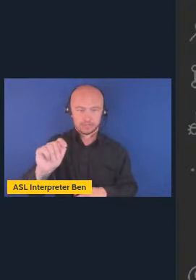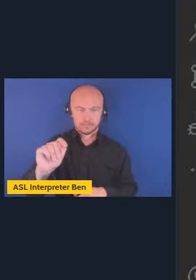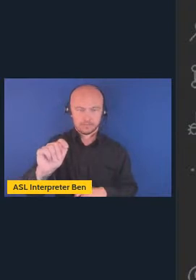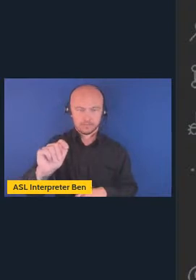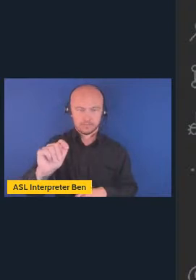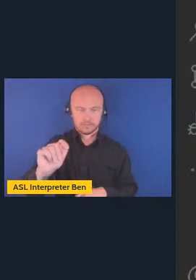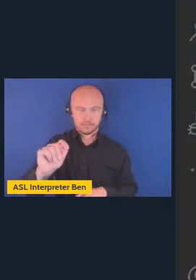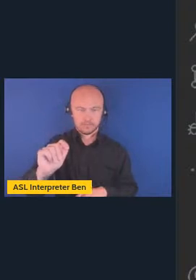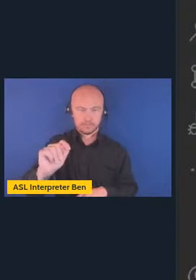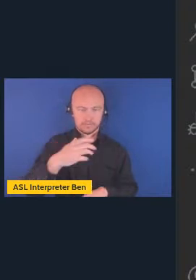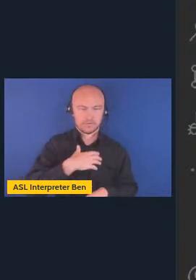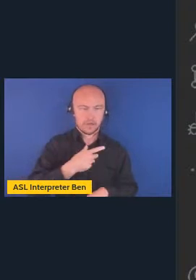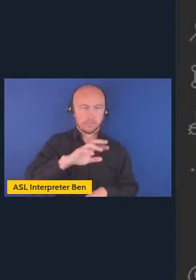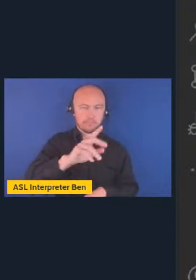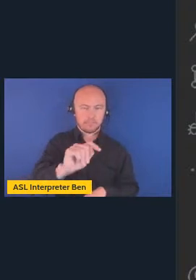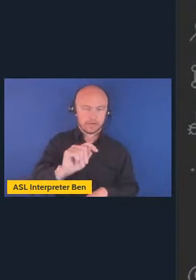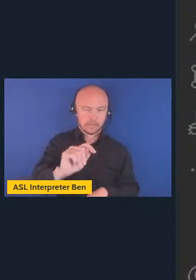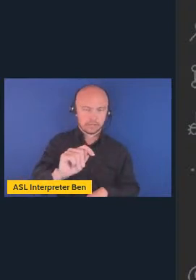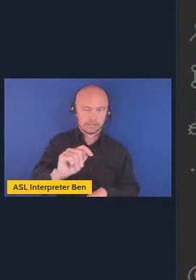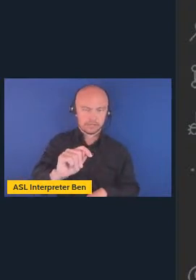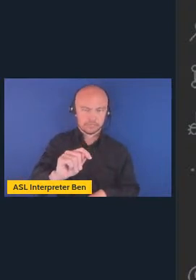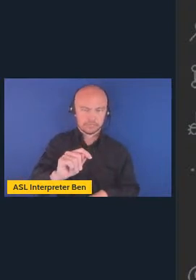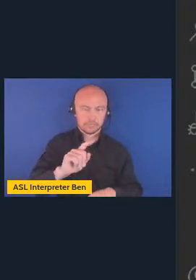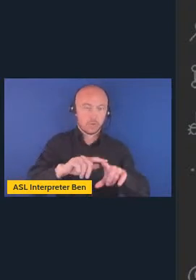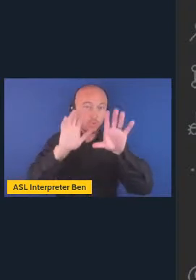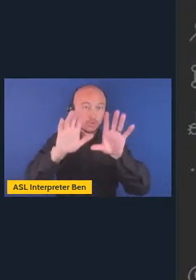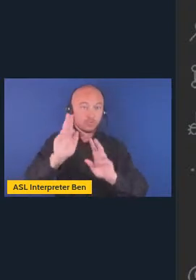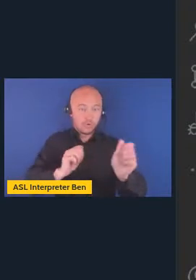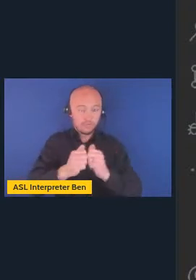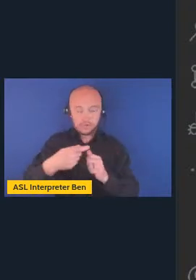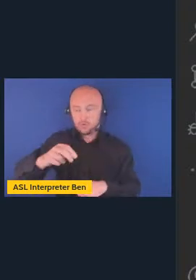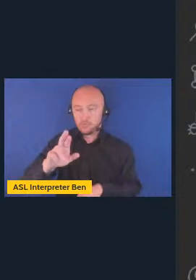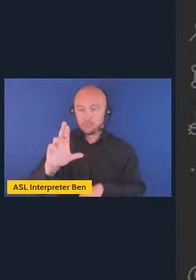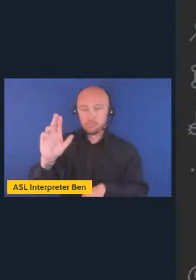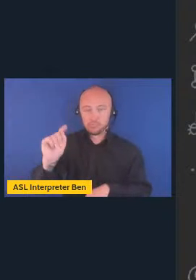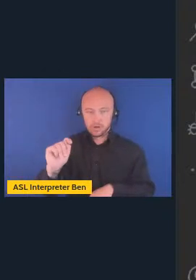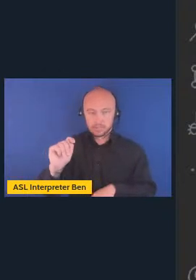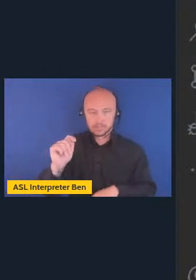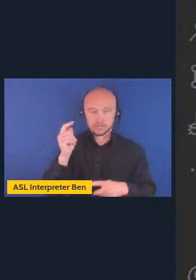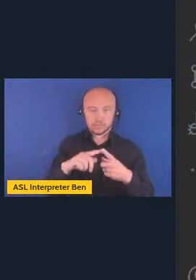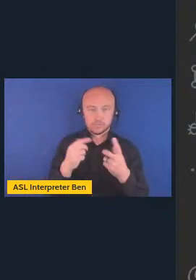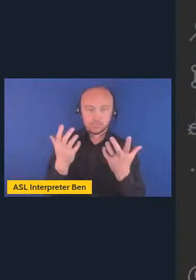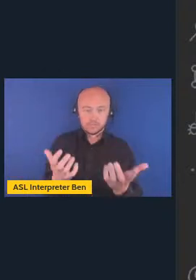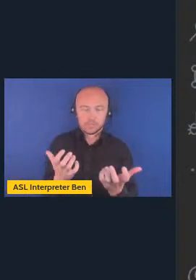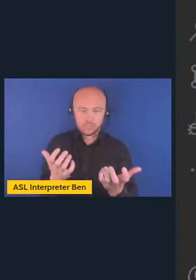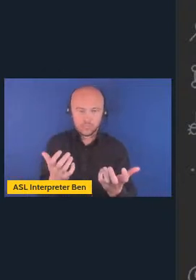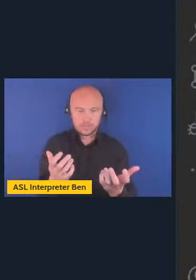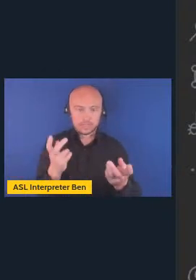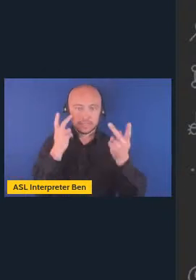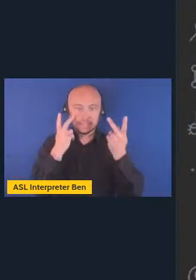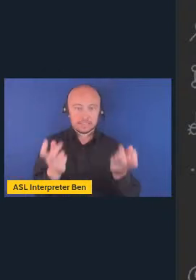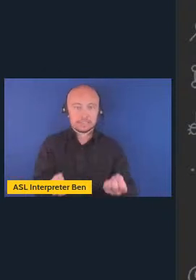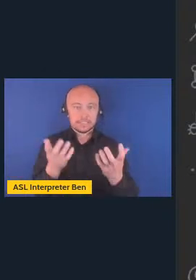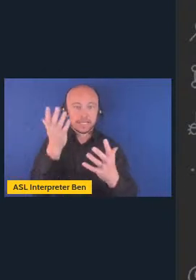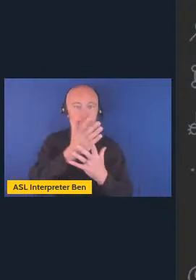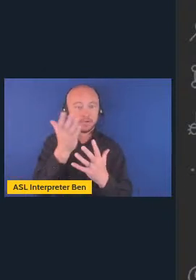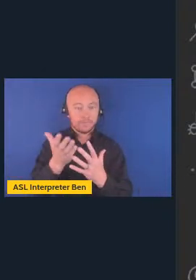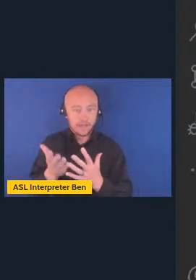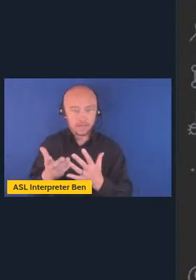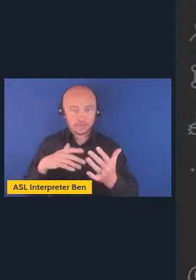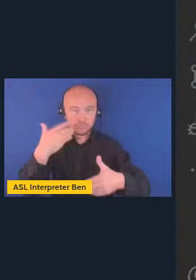I'm from the product organization, if you don't remember, so those wonderful people in the product wants a way to see how many files were